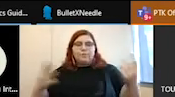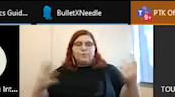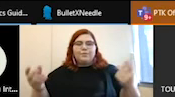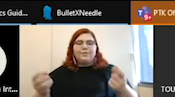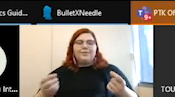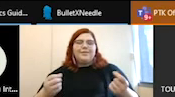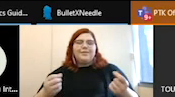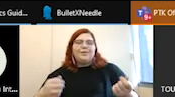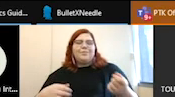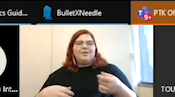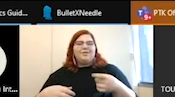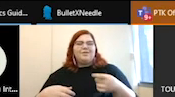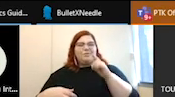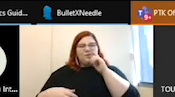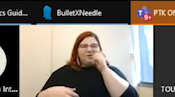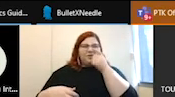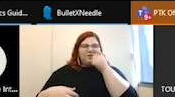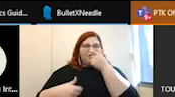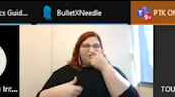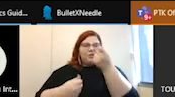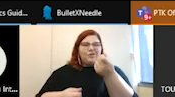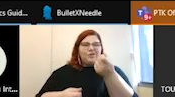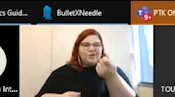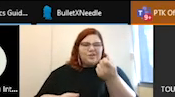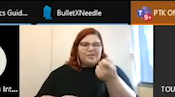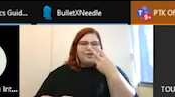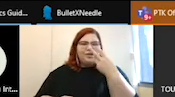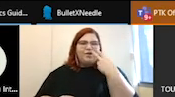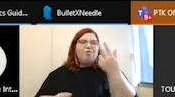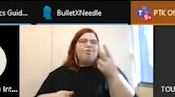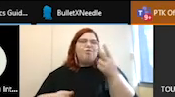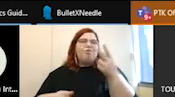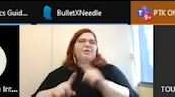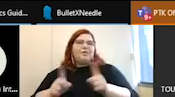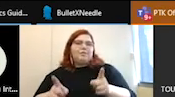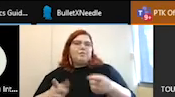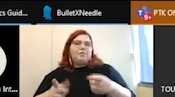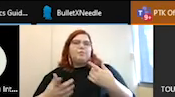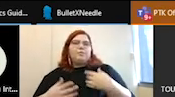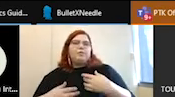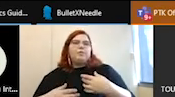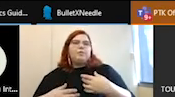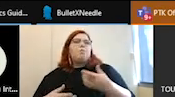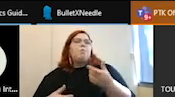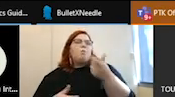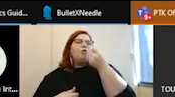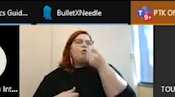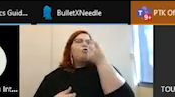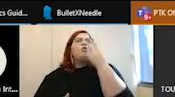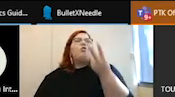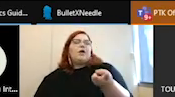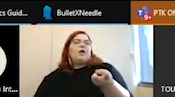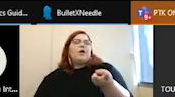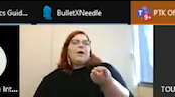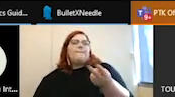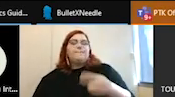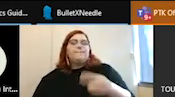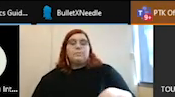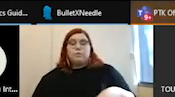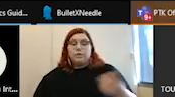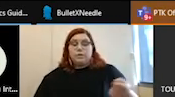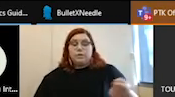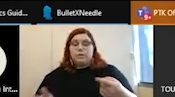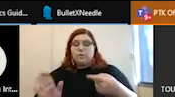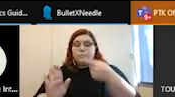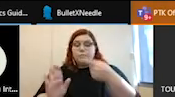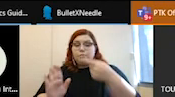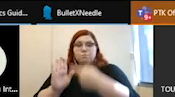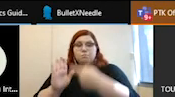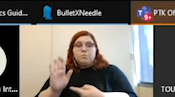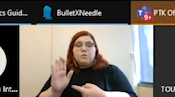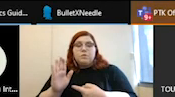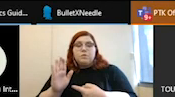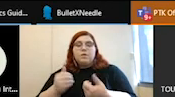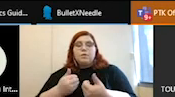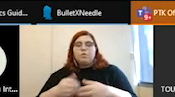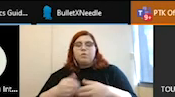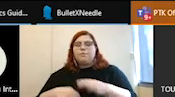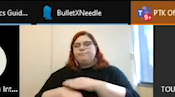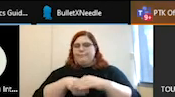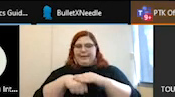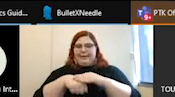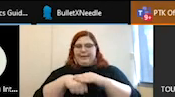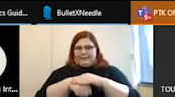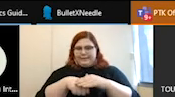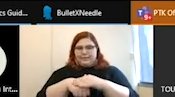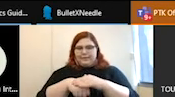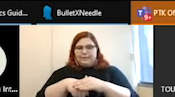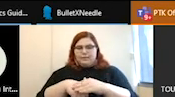aesthetic, which will make it even more engaging. All right. So these are kind of the basics of